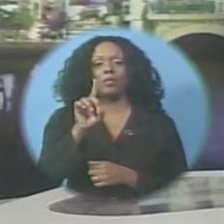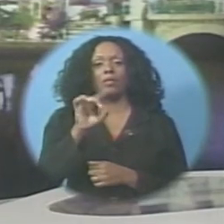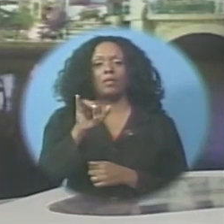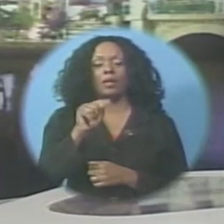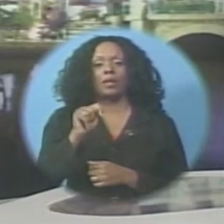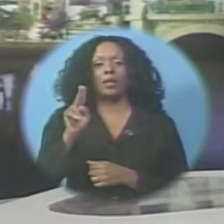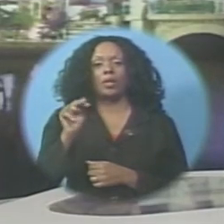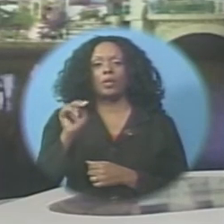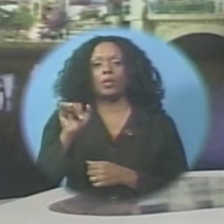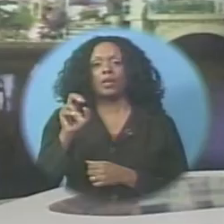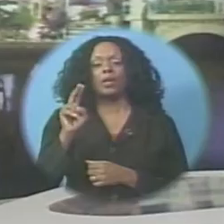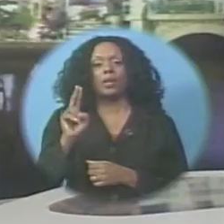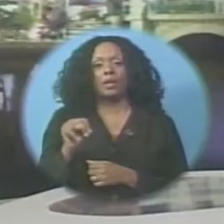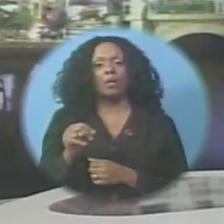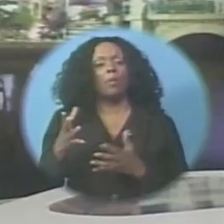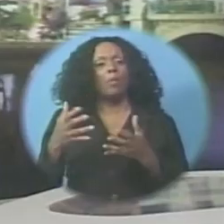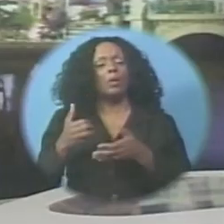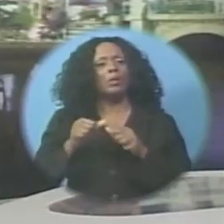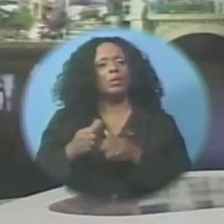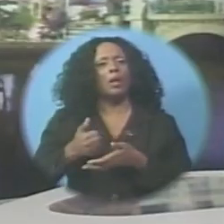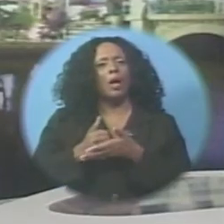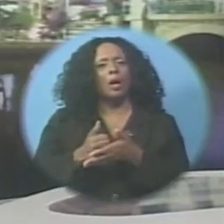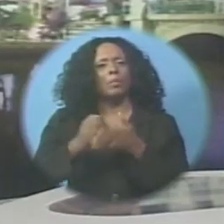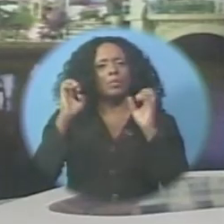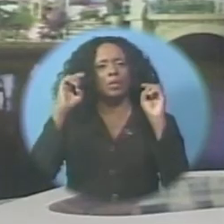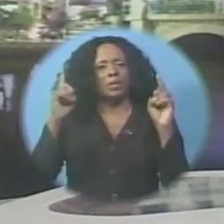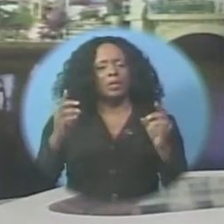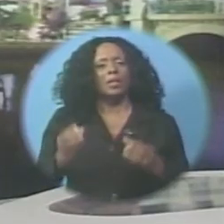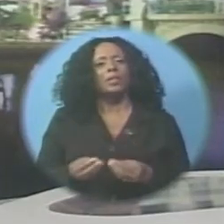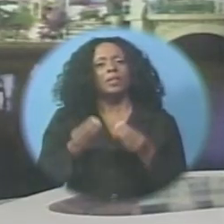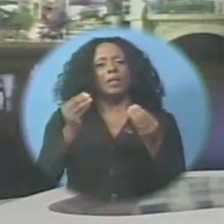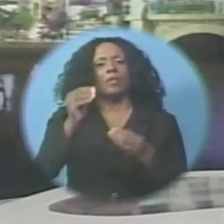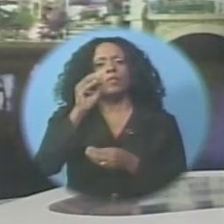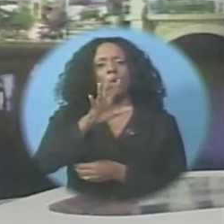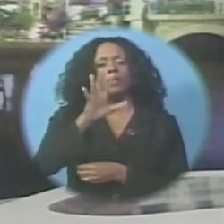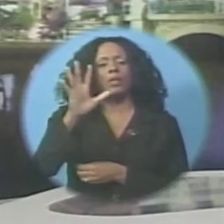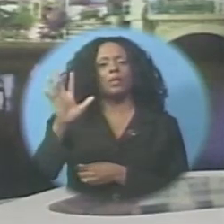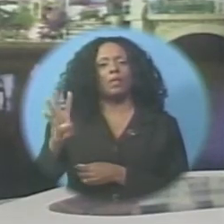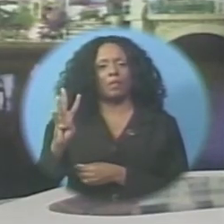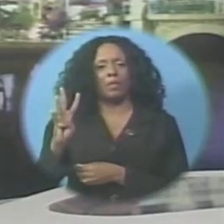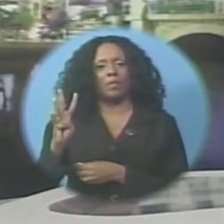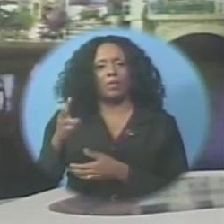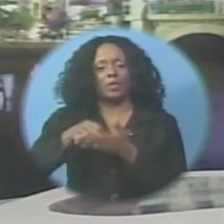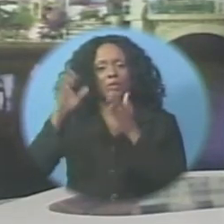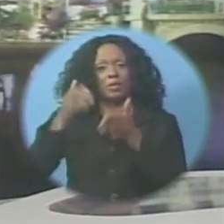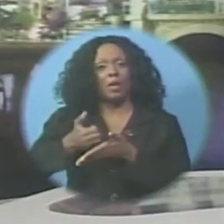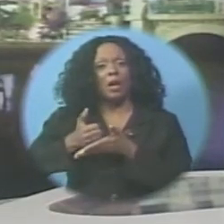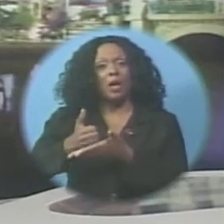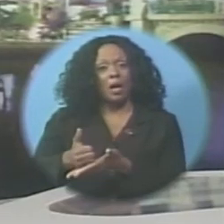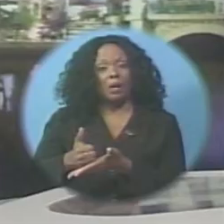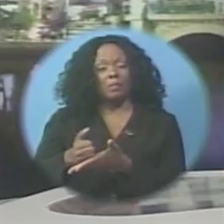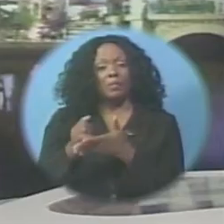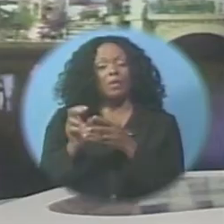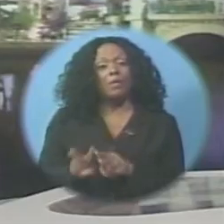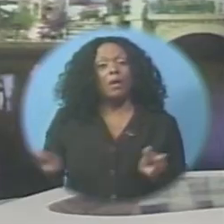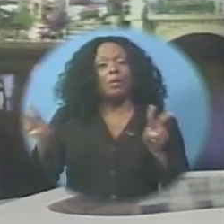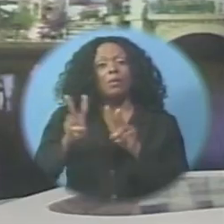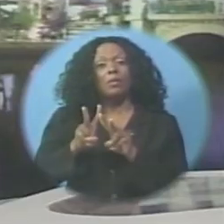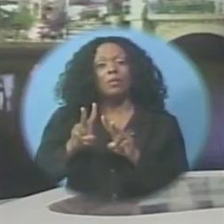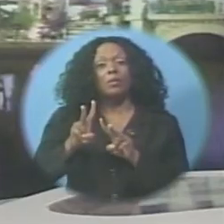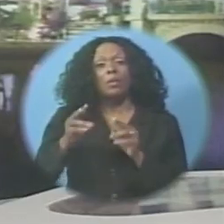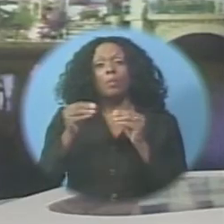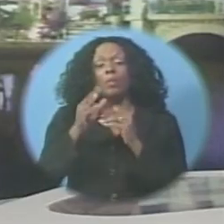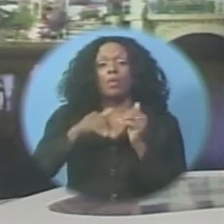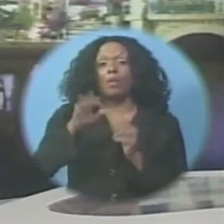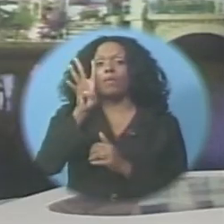has awarded 54 high school bursaries and 2 tertiary level scholarships to students valued at more than $4 million. The